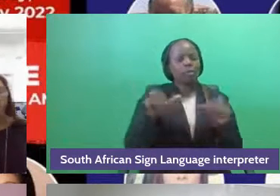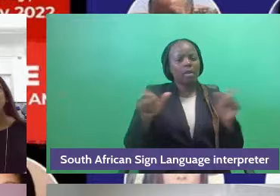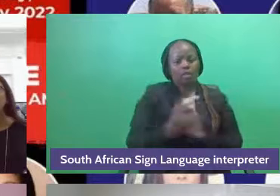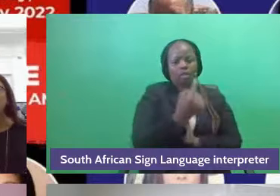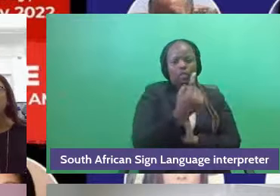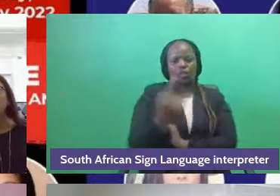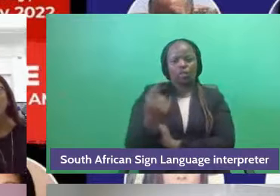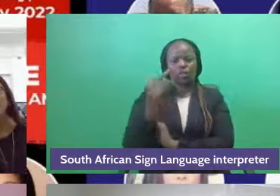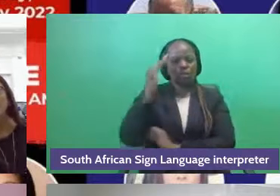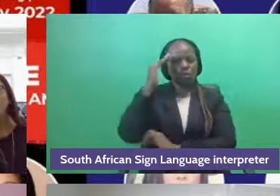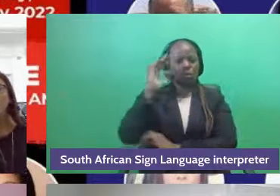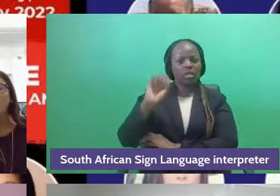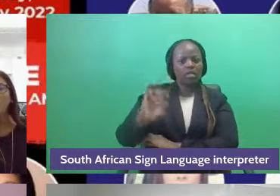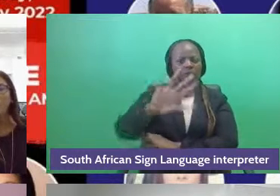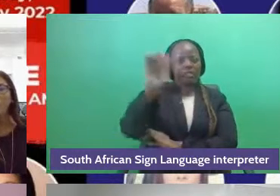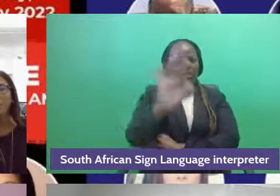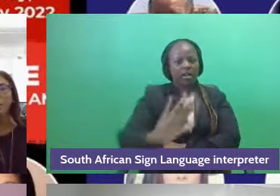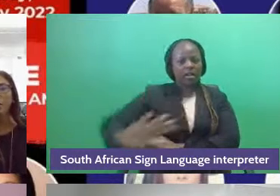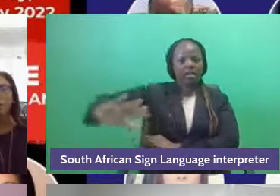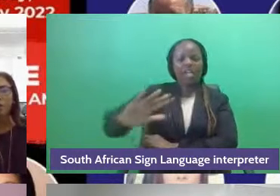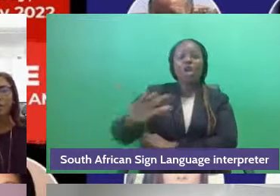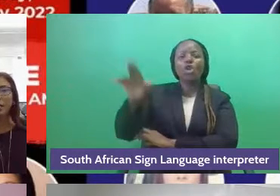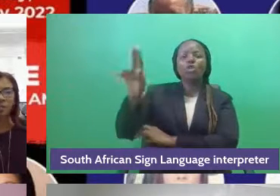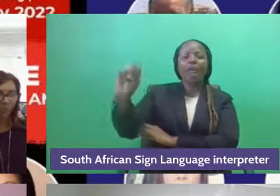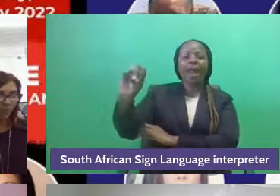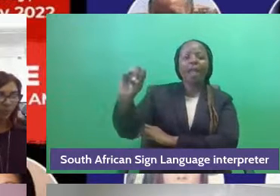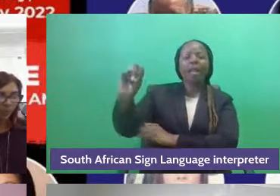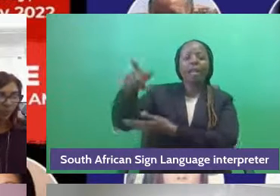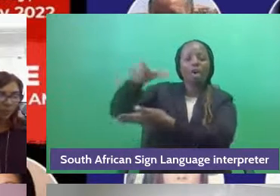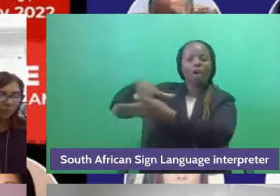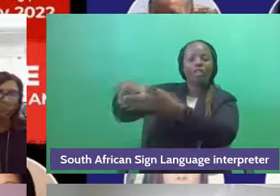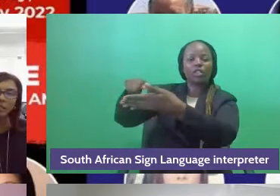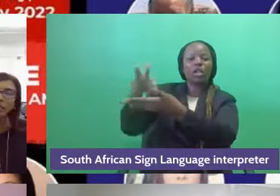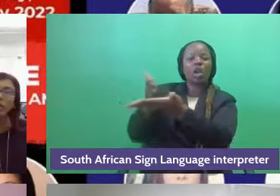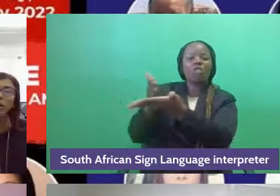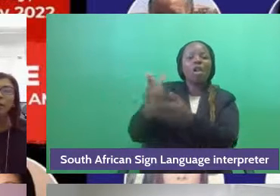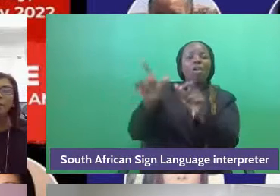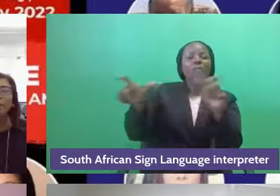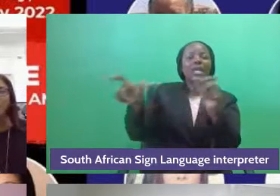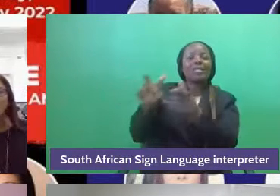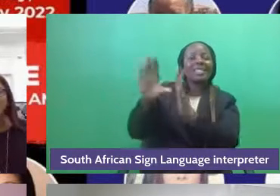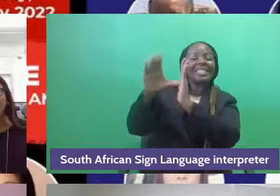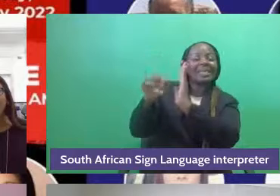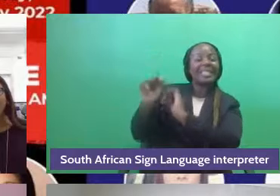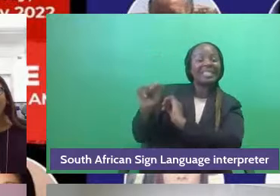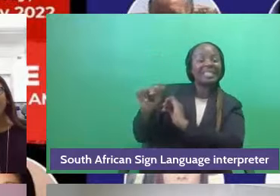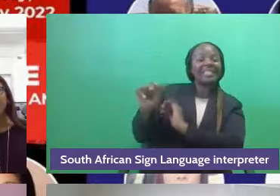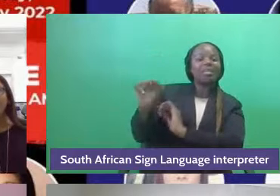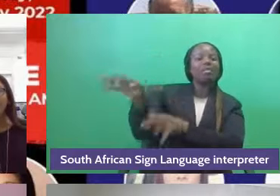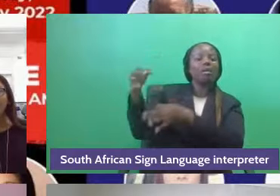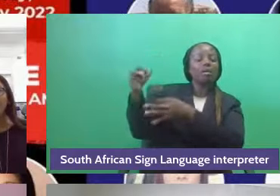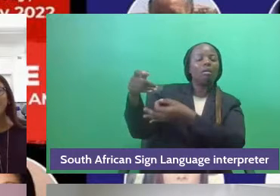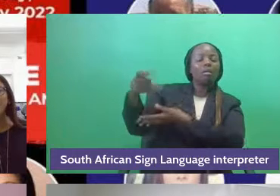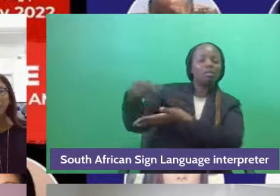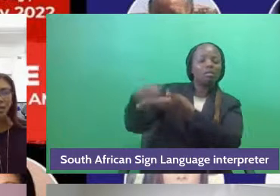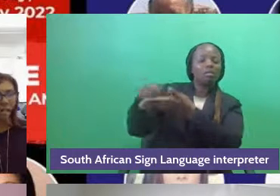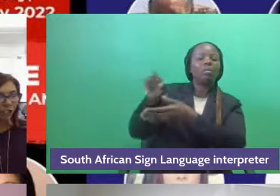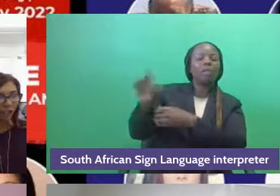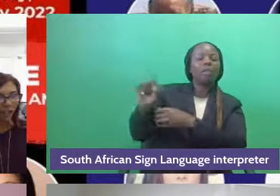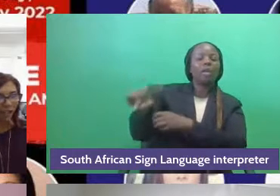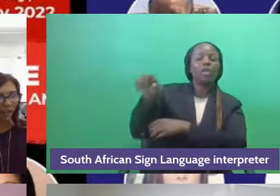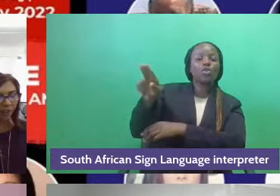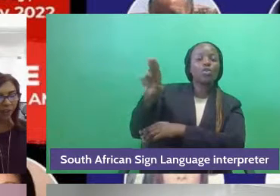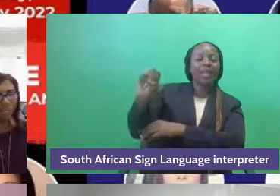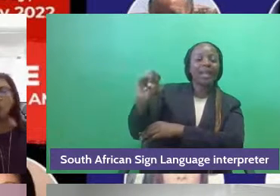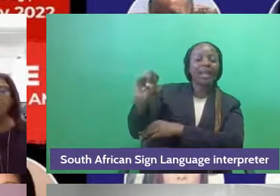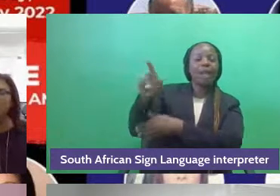South Africa is a signatory to the UN Convention on the Rights of Persons with Disability. But interestingly enough, the convention doesn't